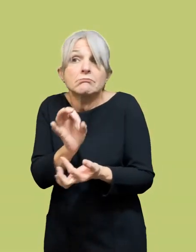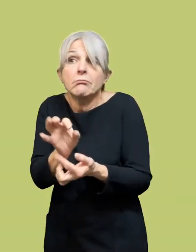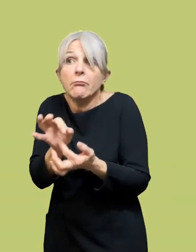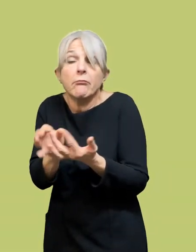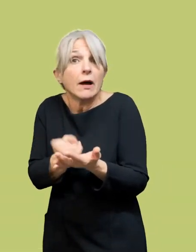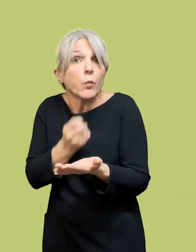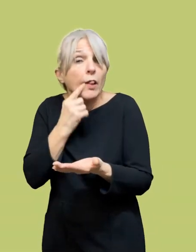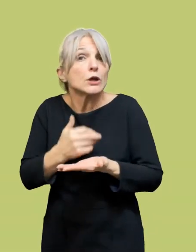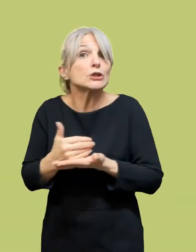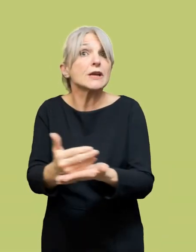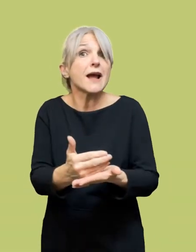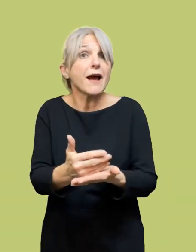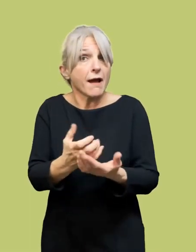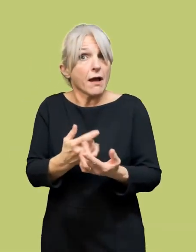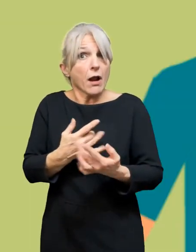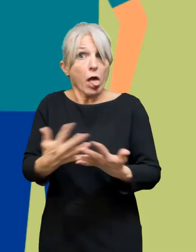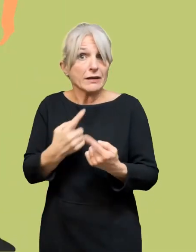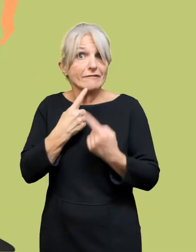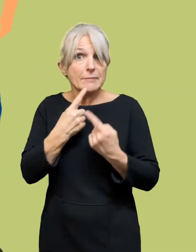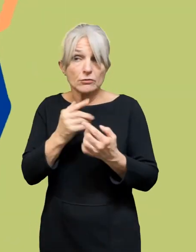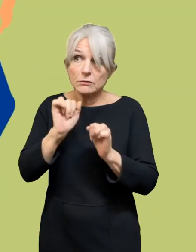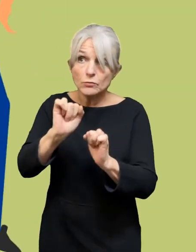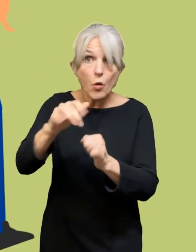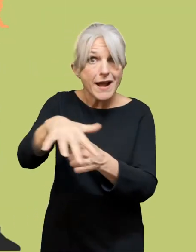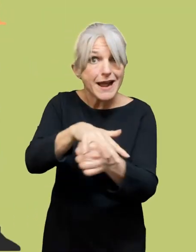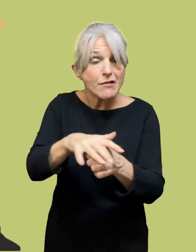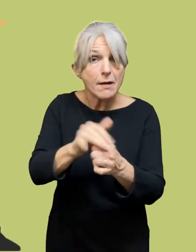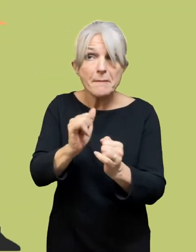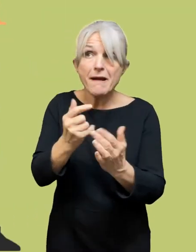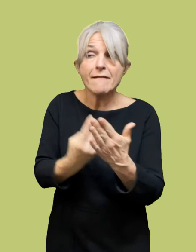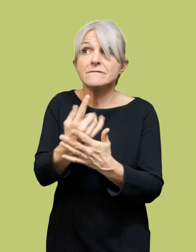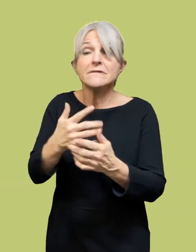be afraid to ask for help. It's out there.